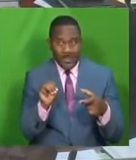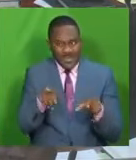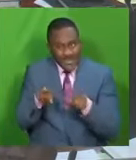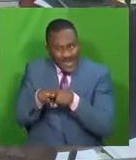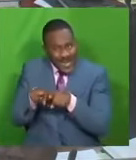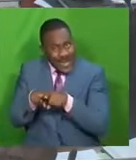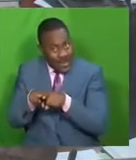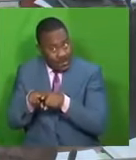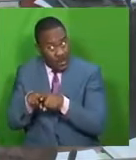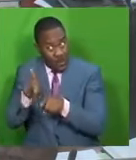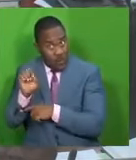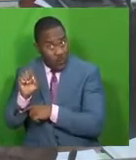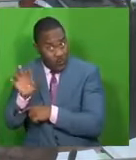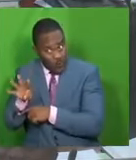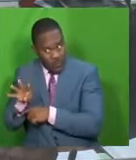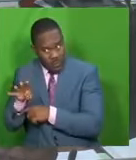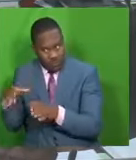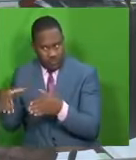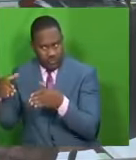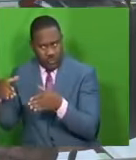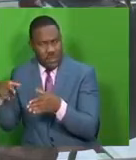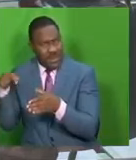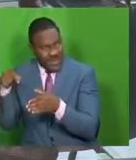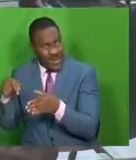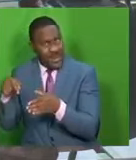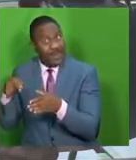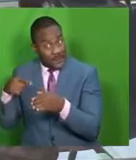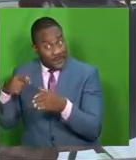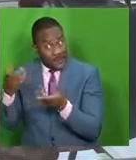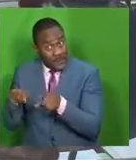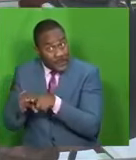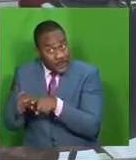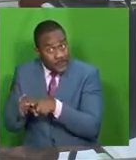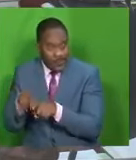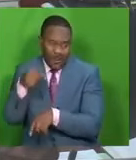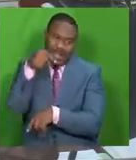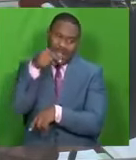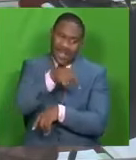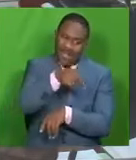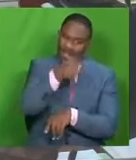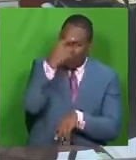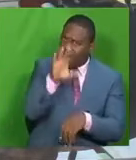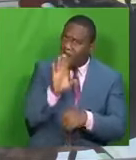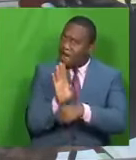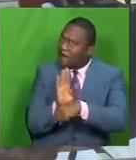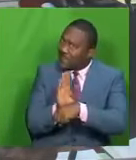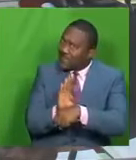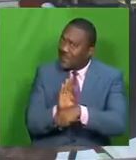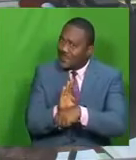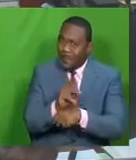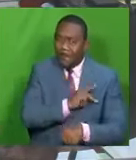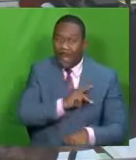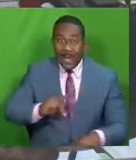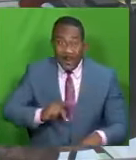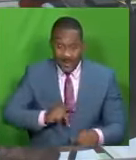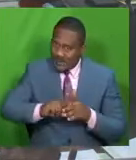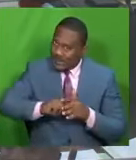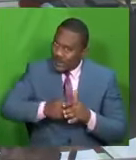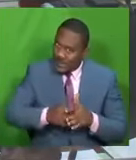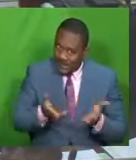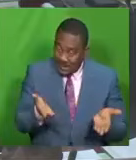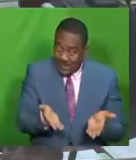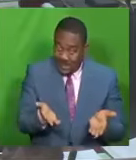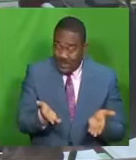104. Now, Article 102 provides for the normal quorum for the conduct of ordinary business of this